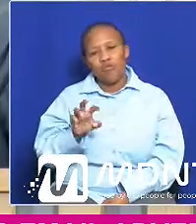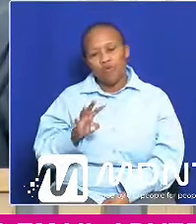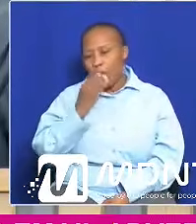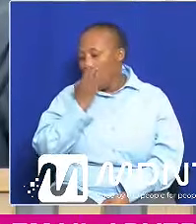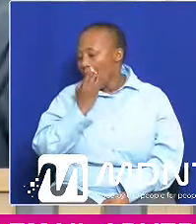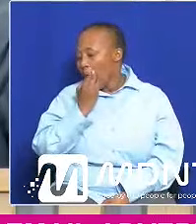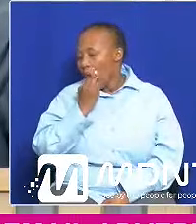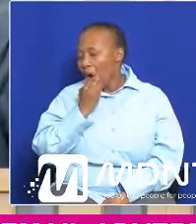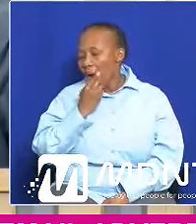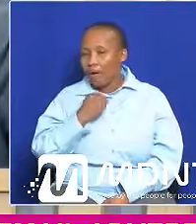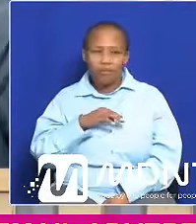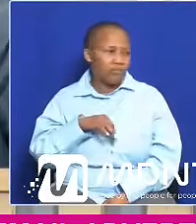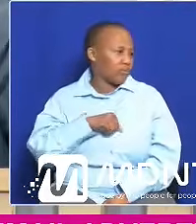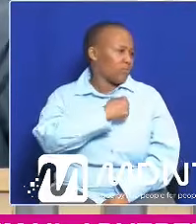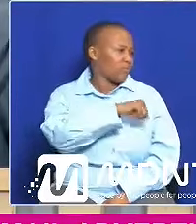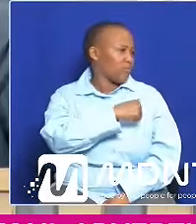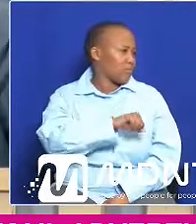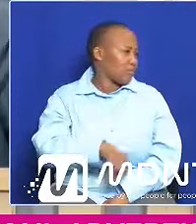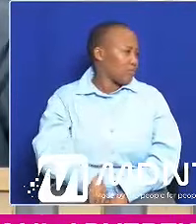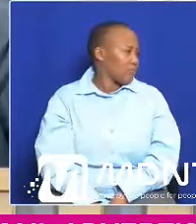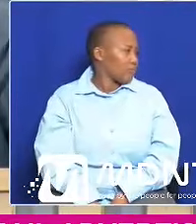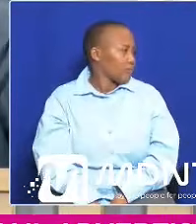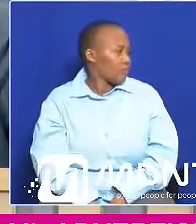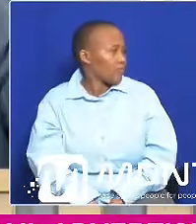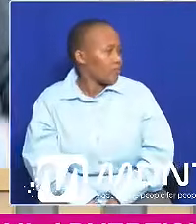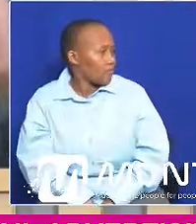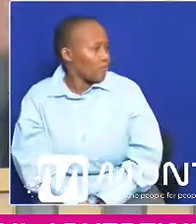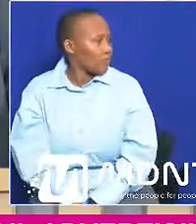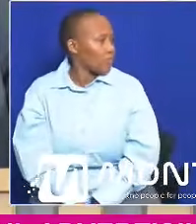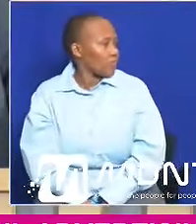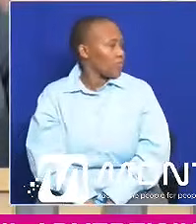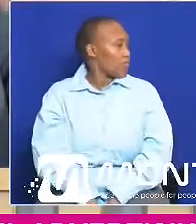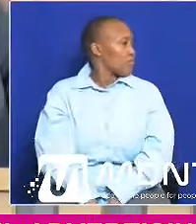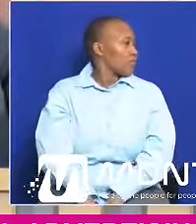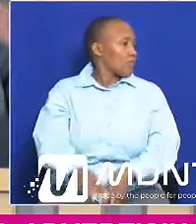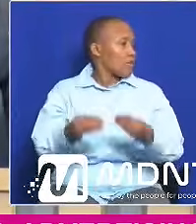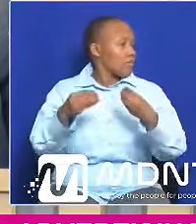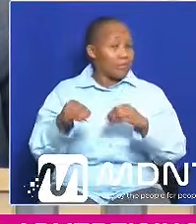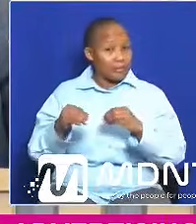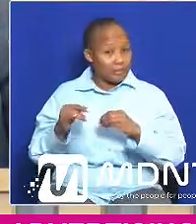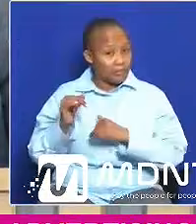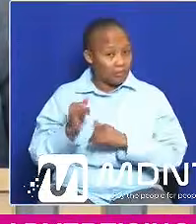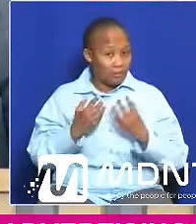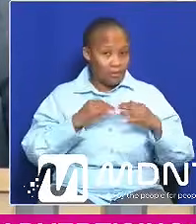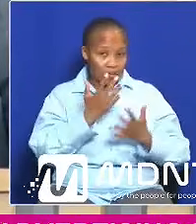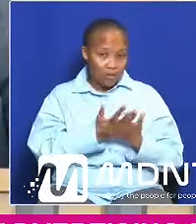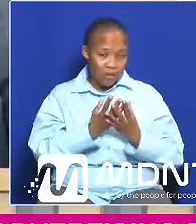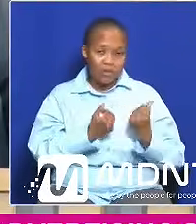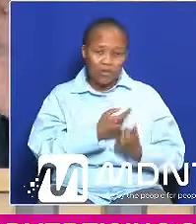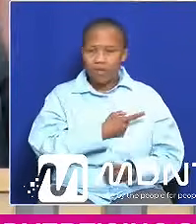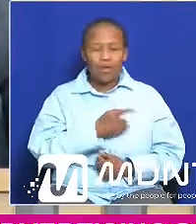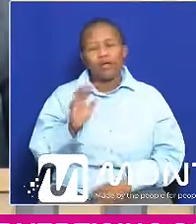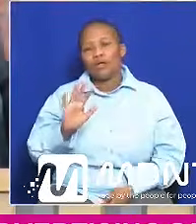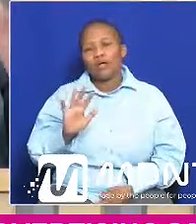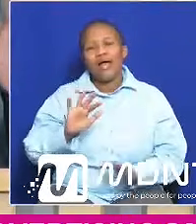no, No. No. So you're not discussing any further business ventures? except the 20 million loan, right?